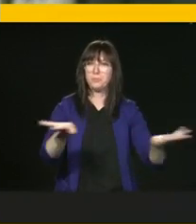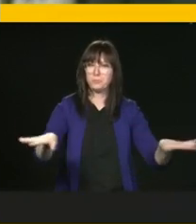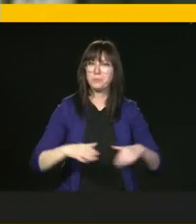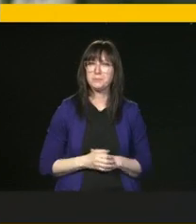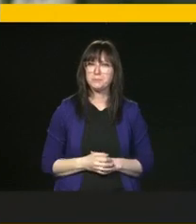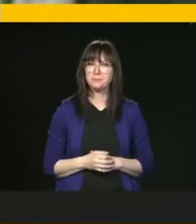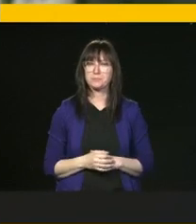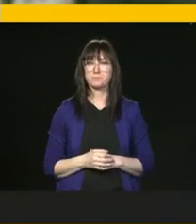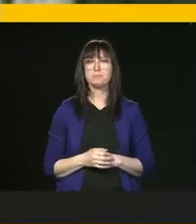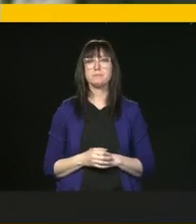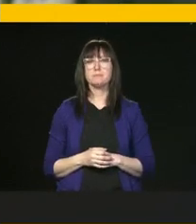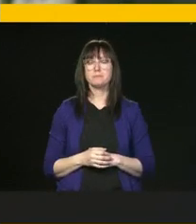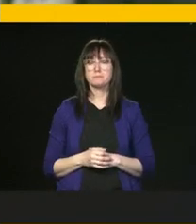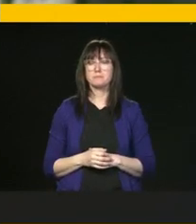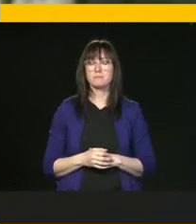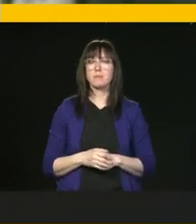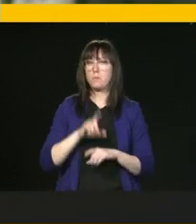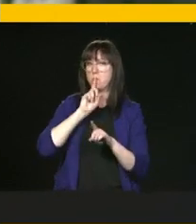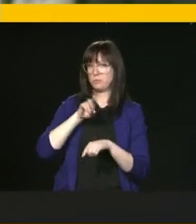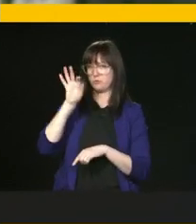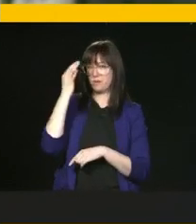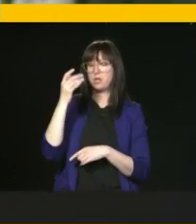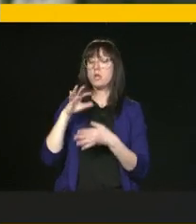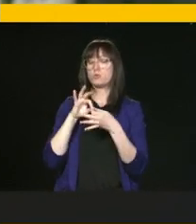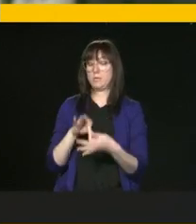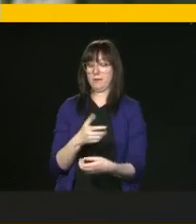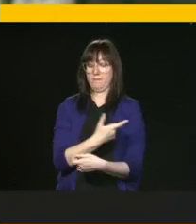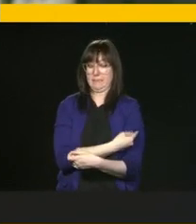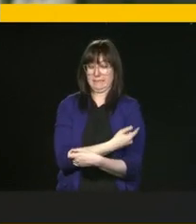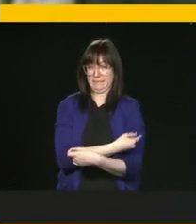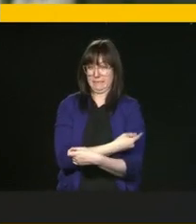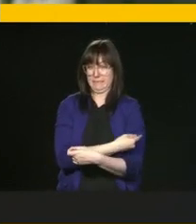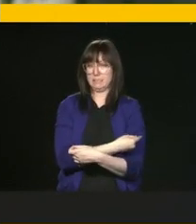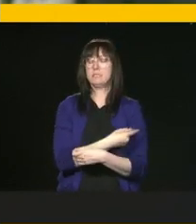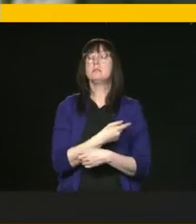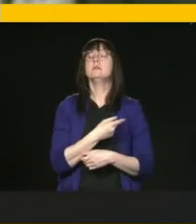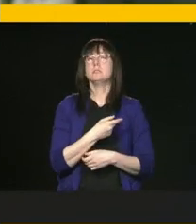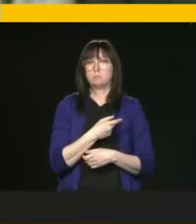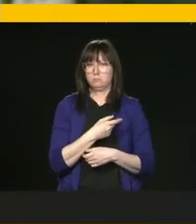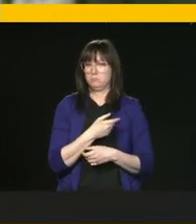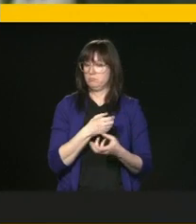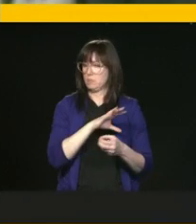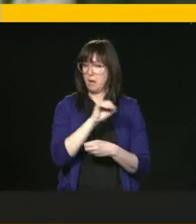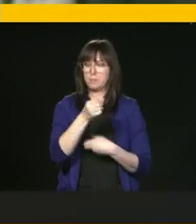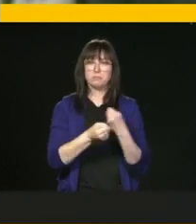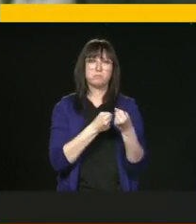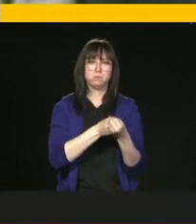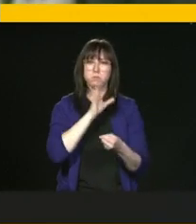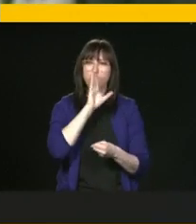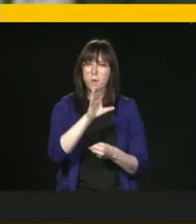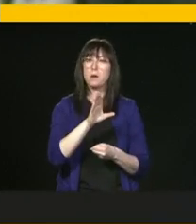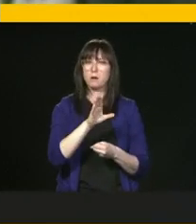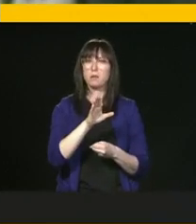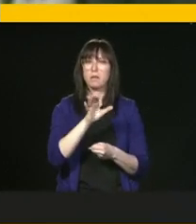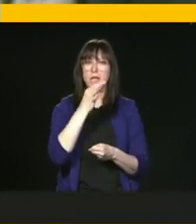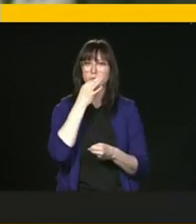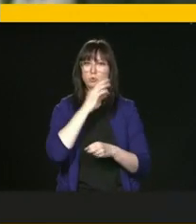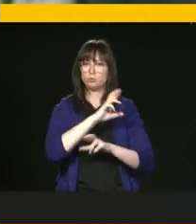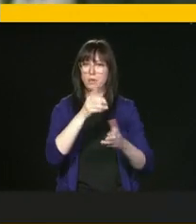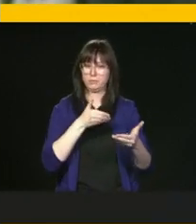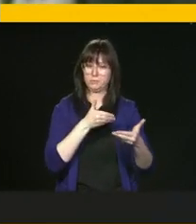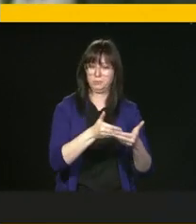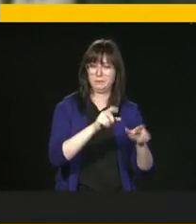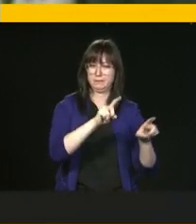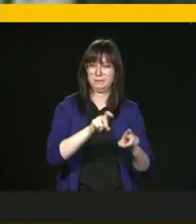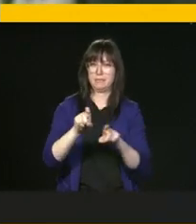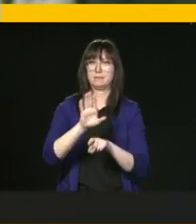Par rapport au vaccin, to vaccine development, we will be helping a number of companies to help them transition